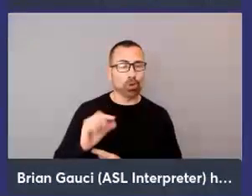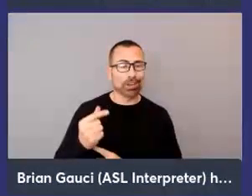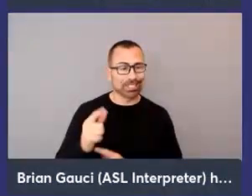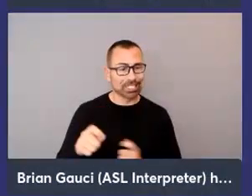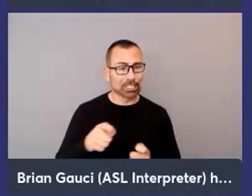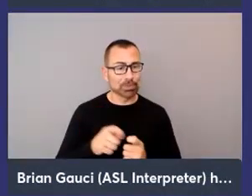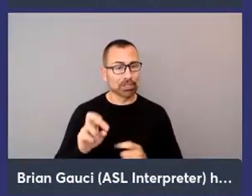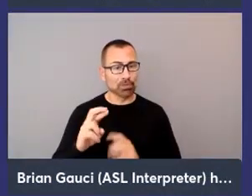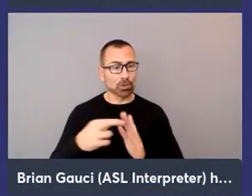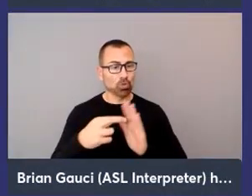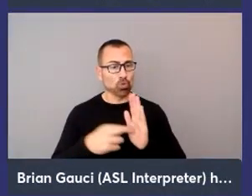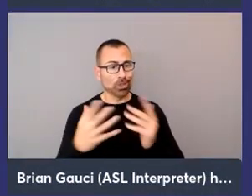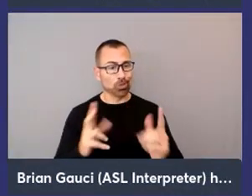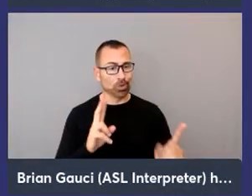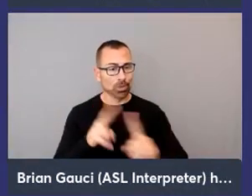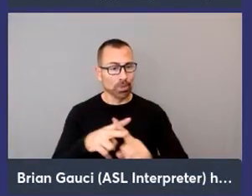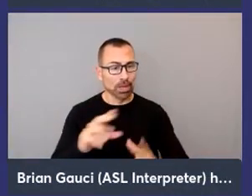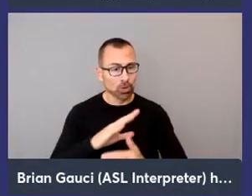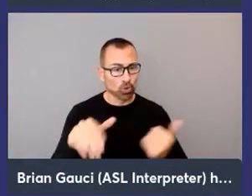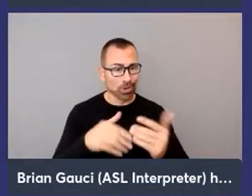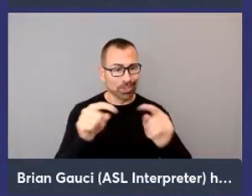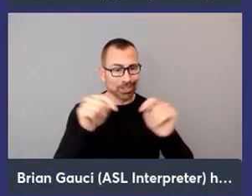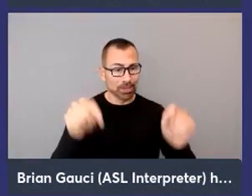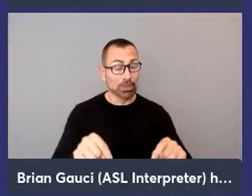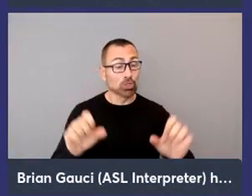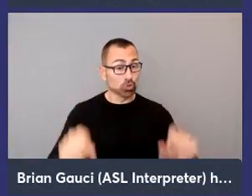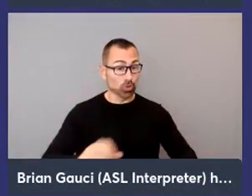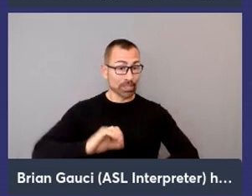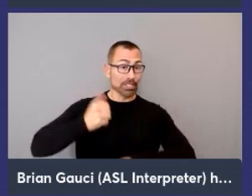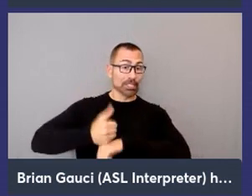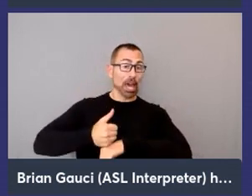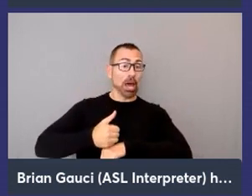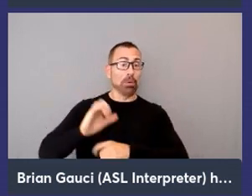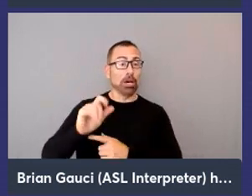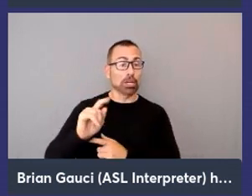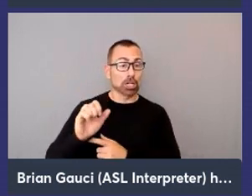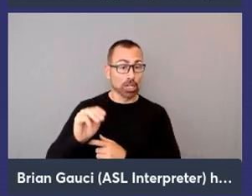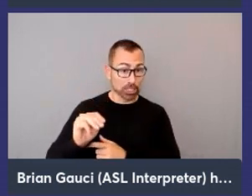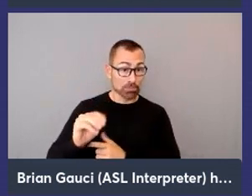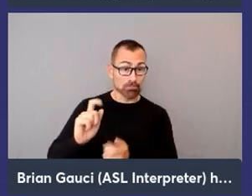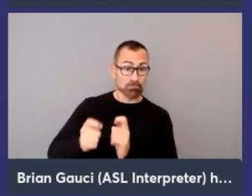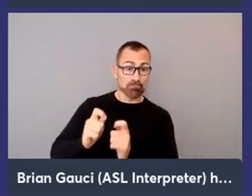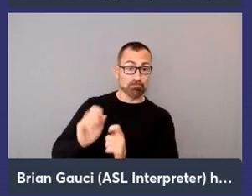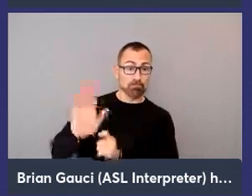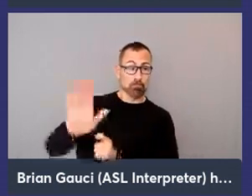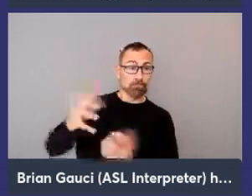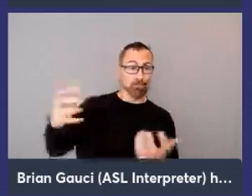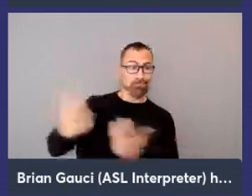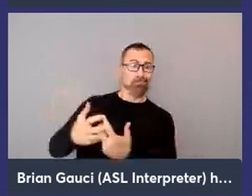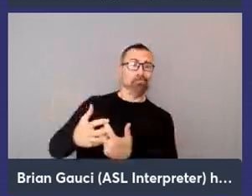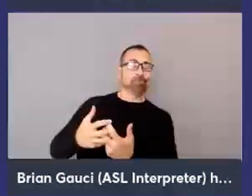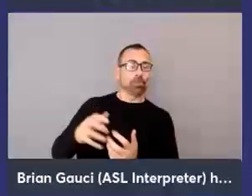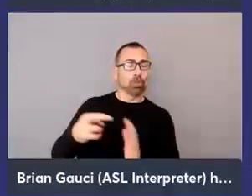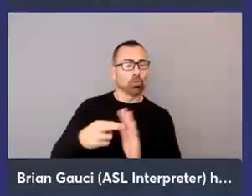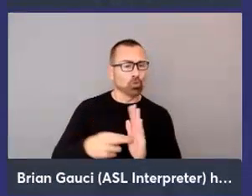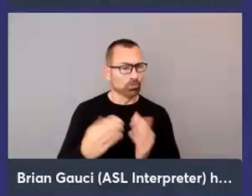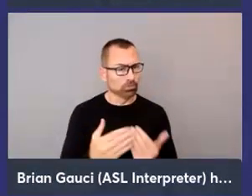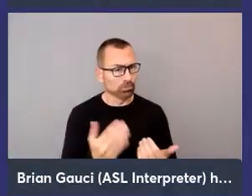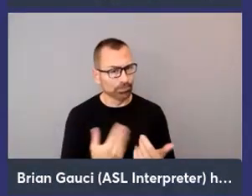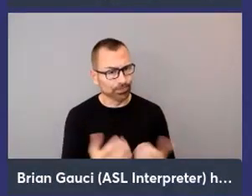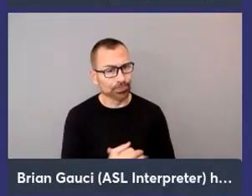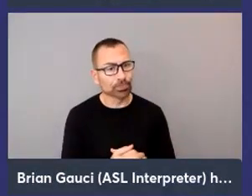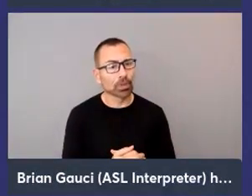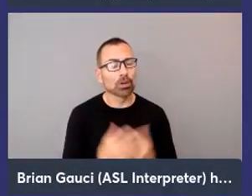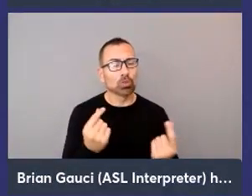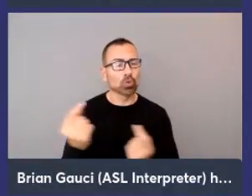to apply to your templates, you can specify a custom rule very easily. So all you need to do is create